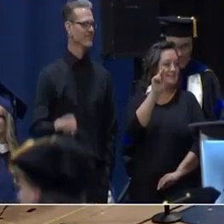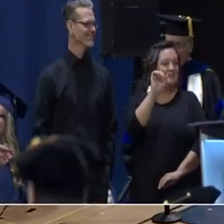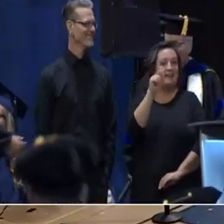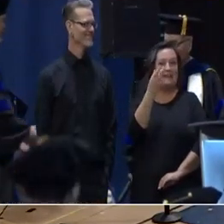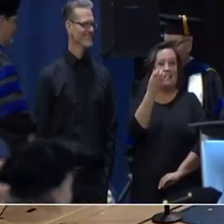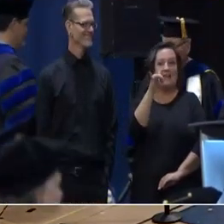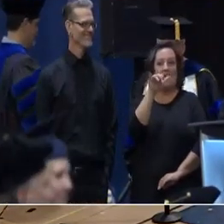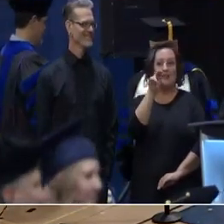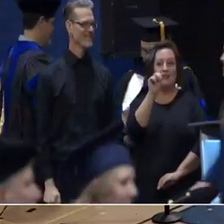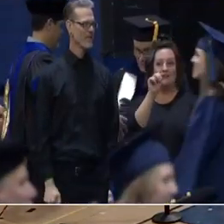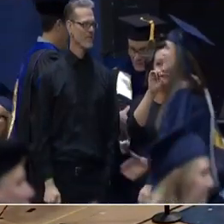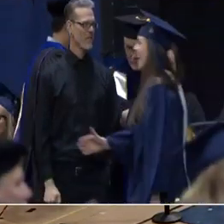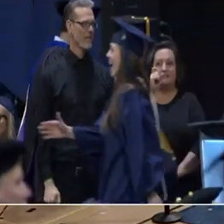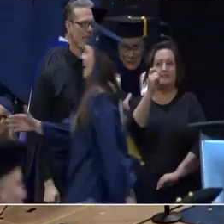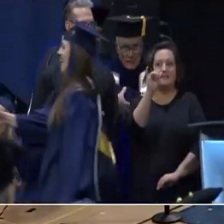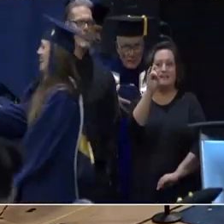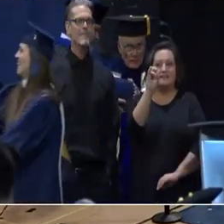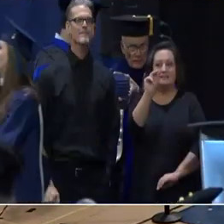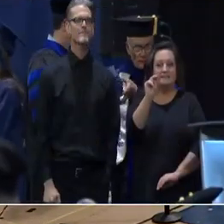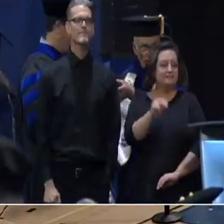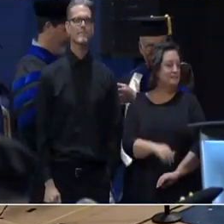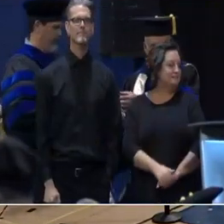Catherine Sexton.